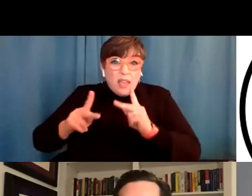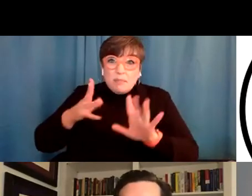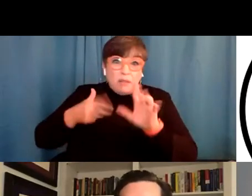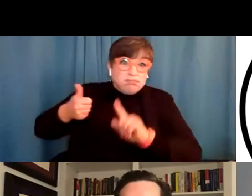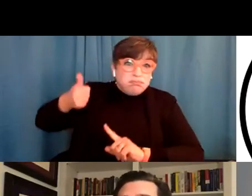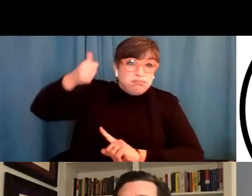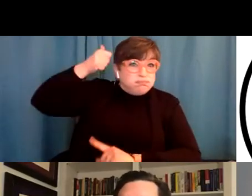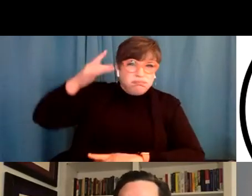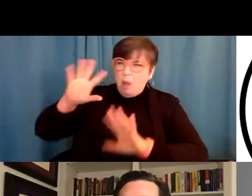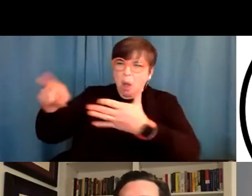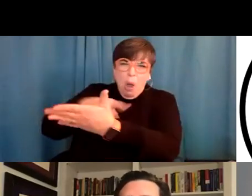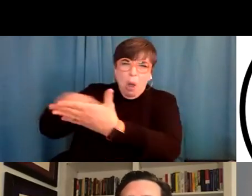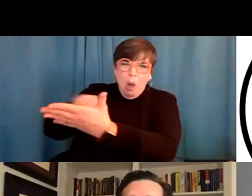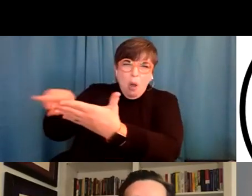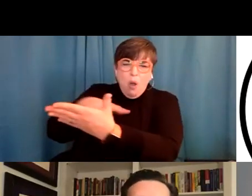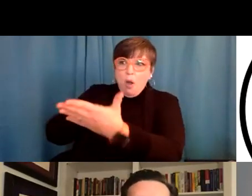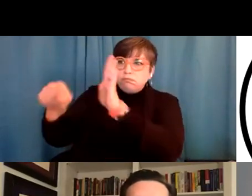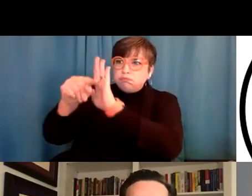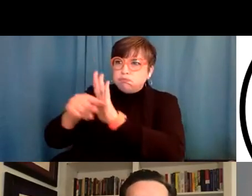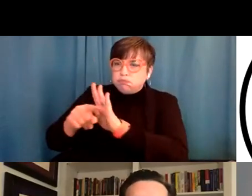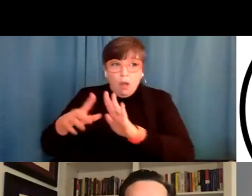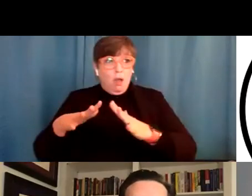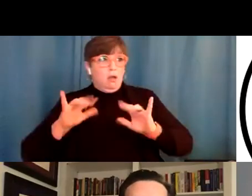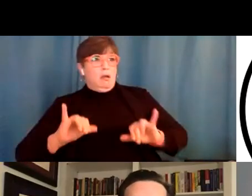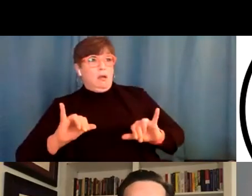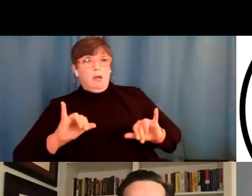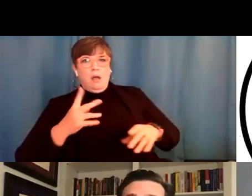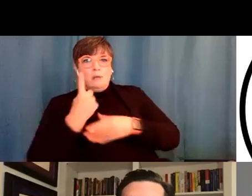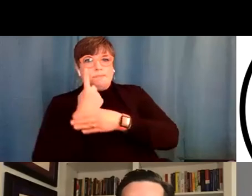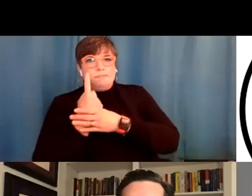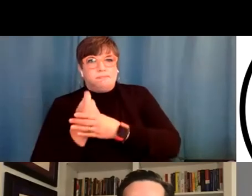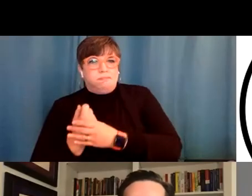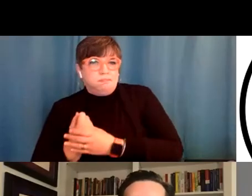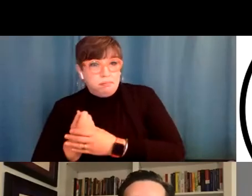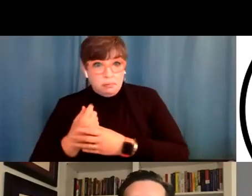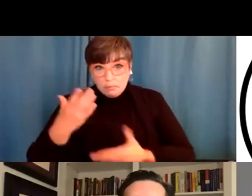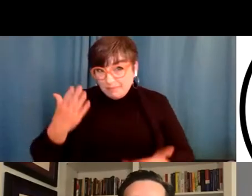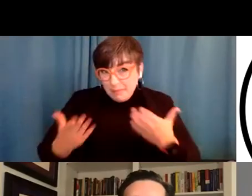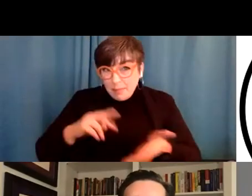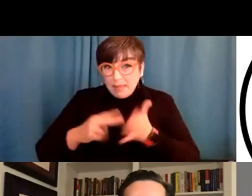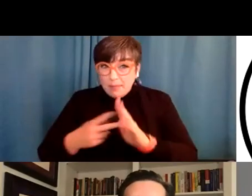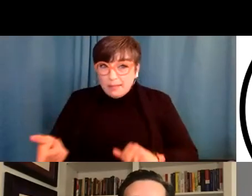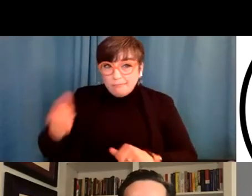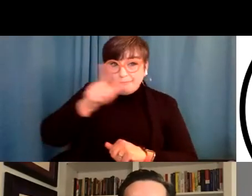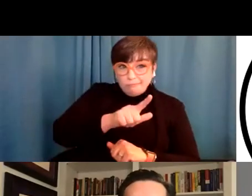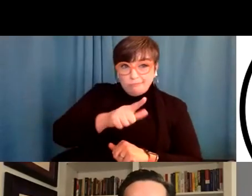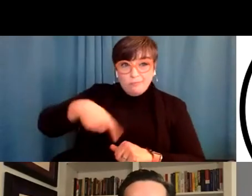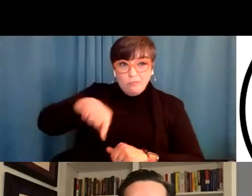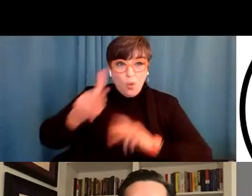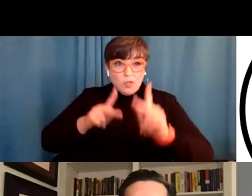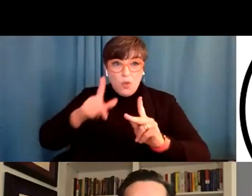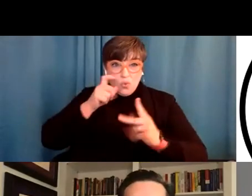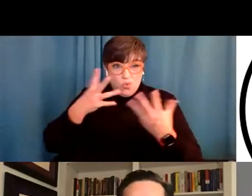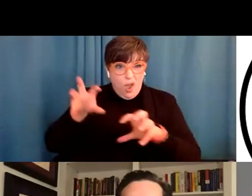backed down, and that may have inspired some of the insurrectionists themselves to back down and at least to hold off on